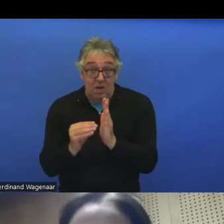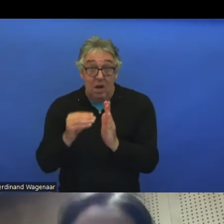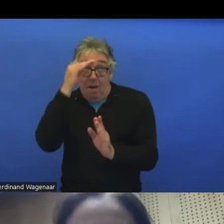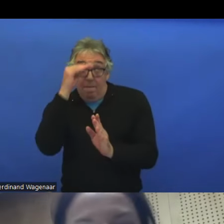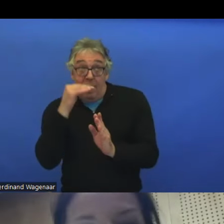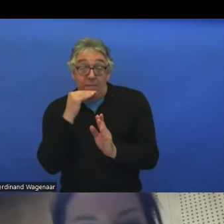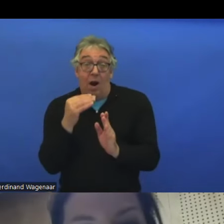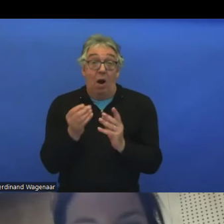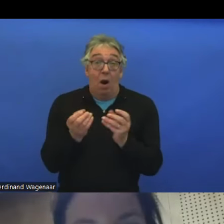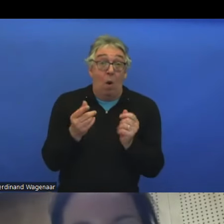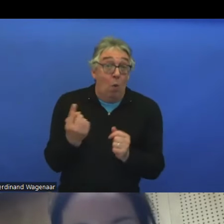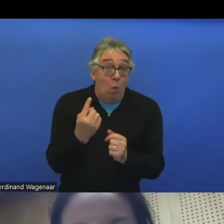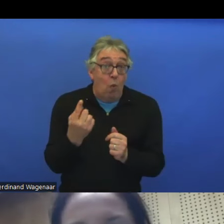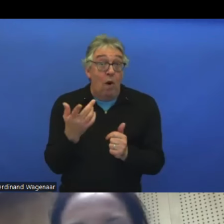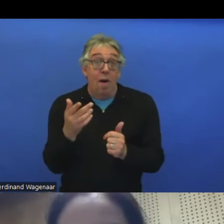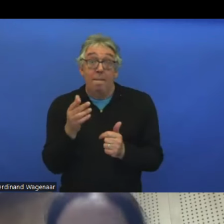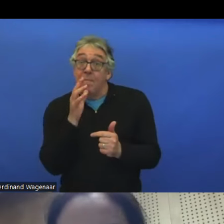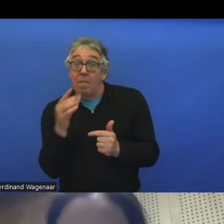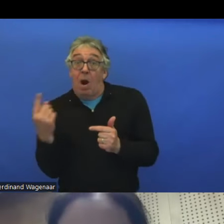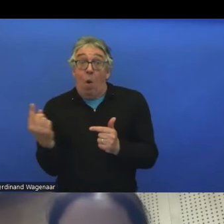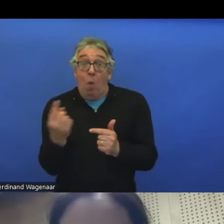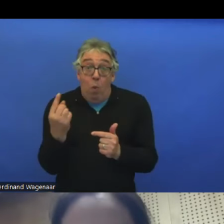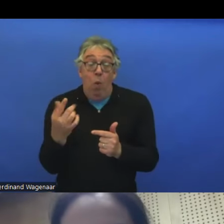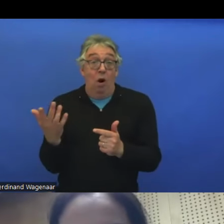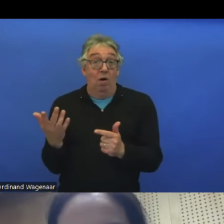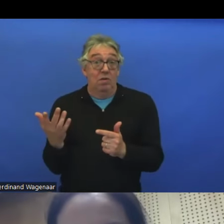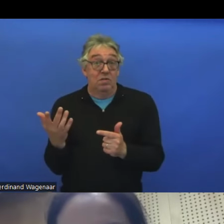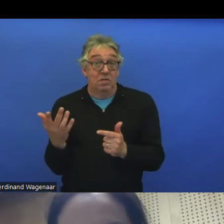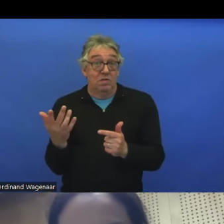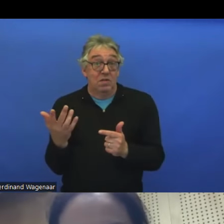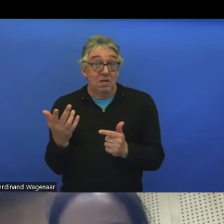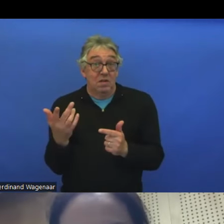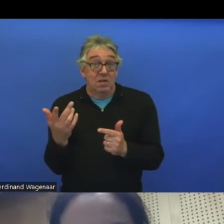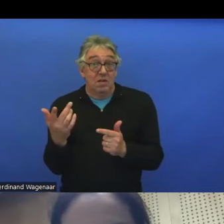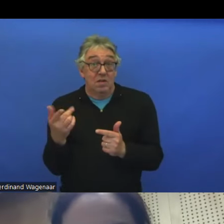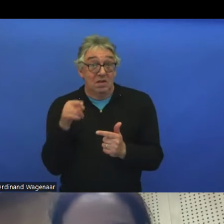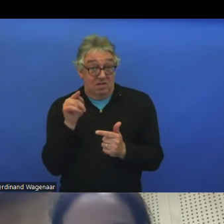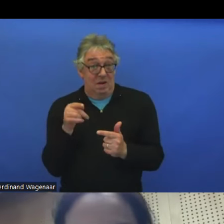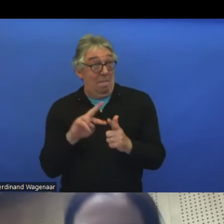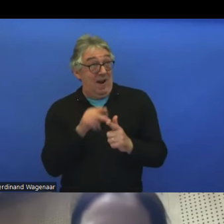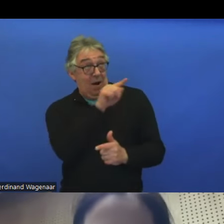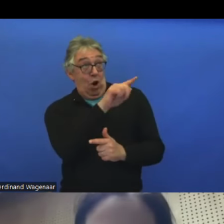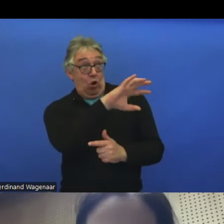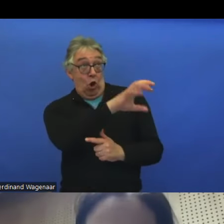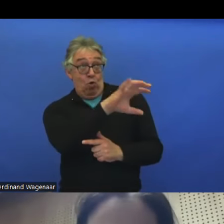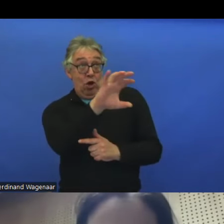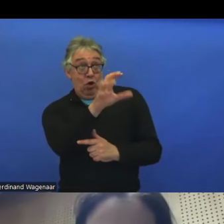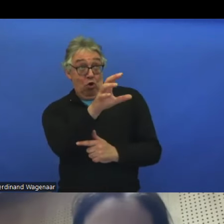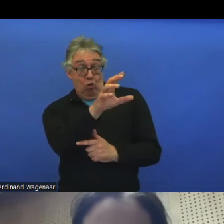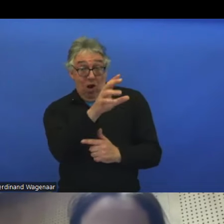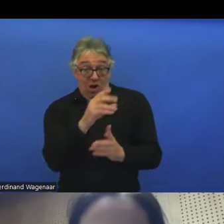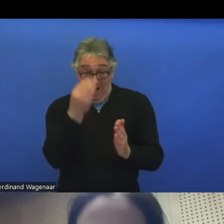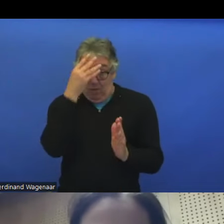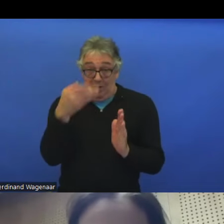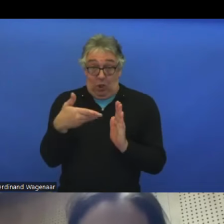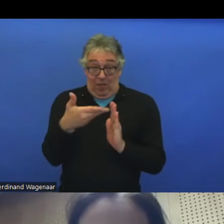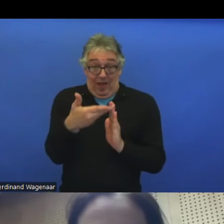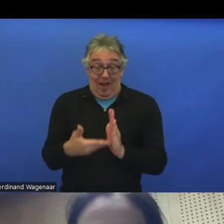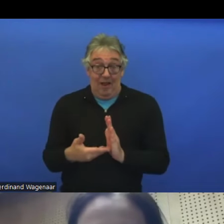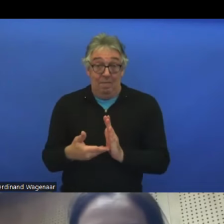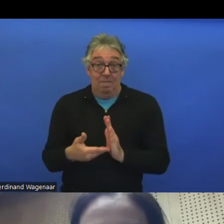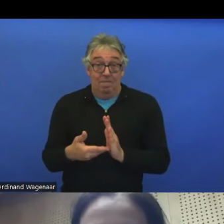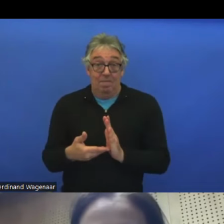provides evidence of a child having ties to a country. So, for instance, it includes